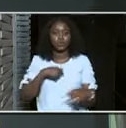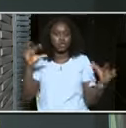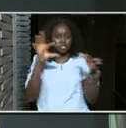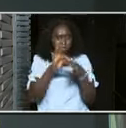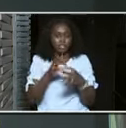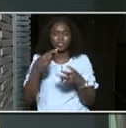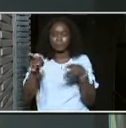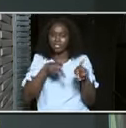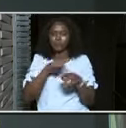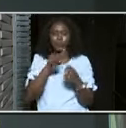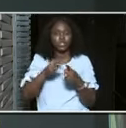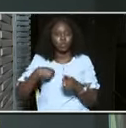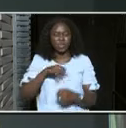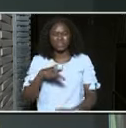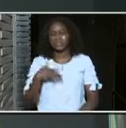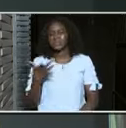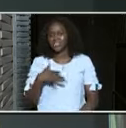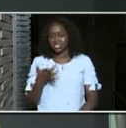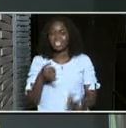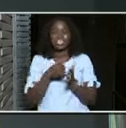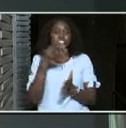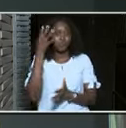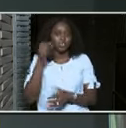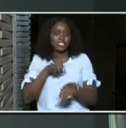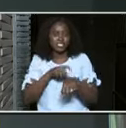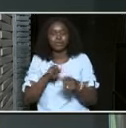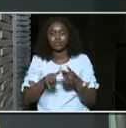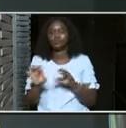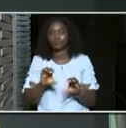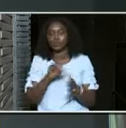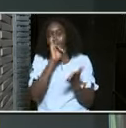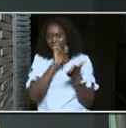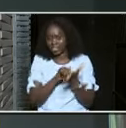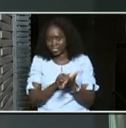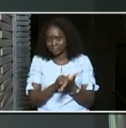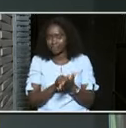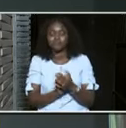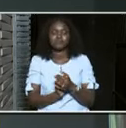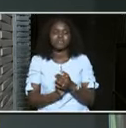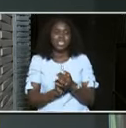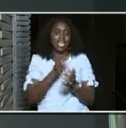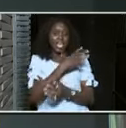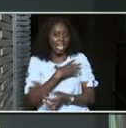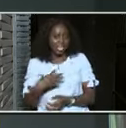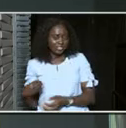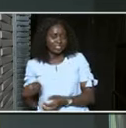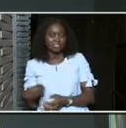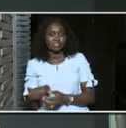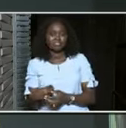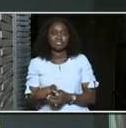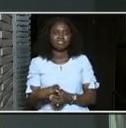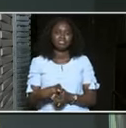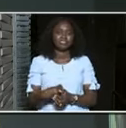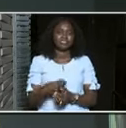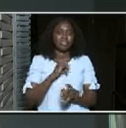we felt it was the time to do that. And I was a